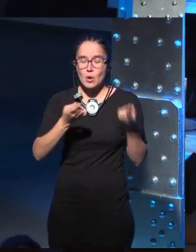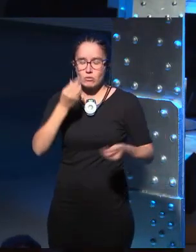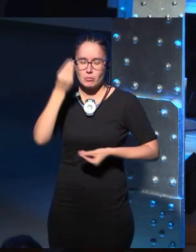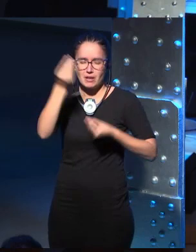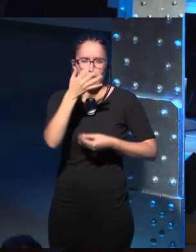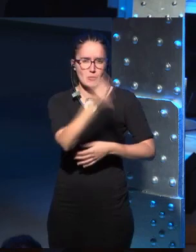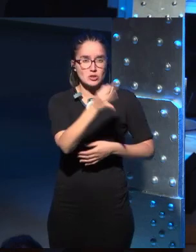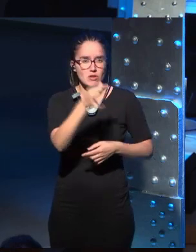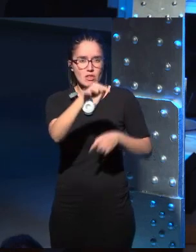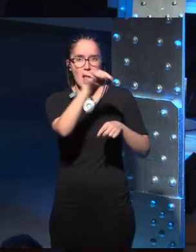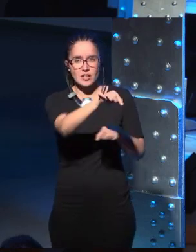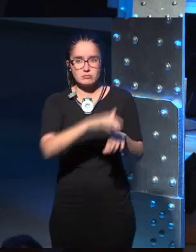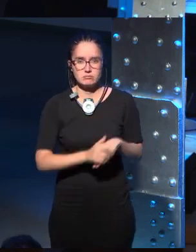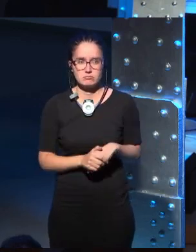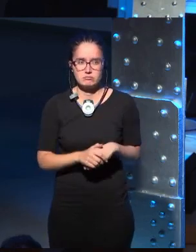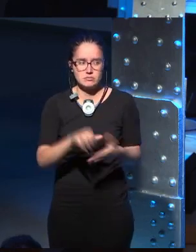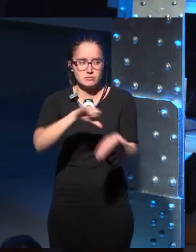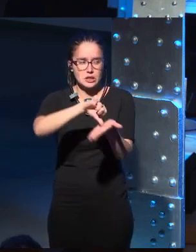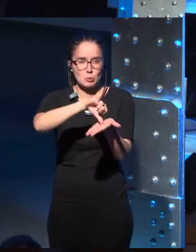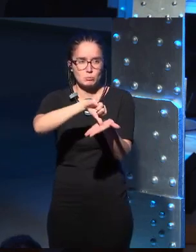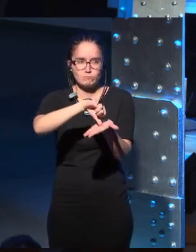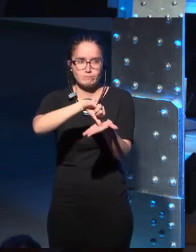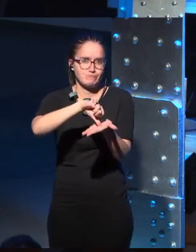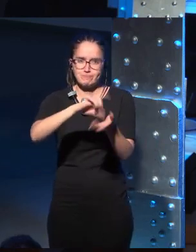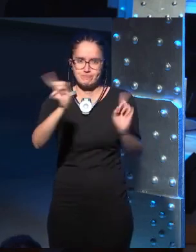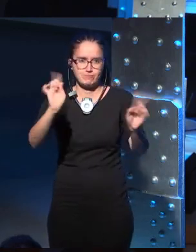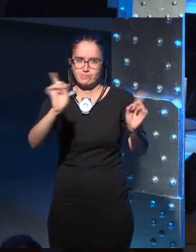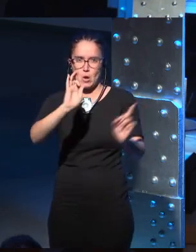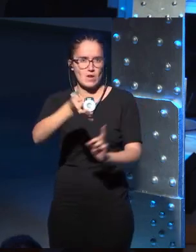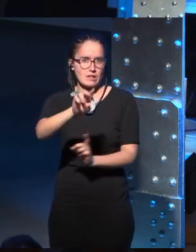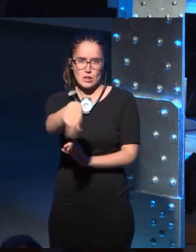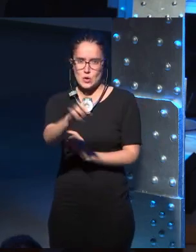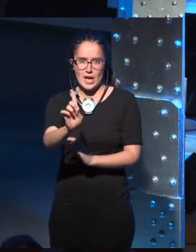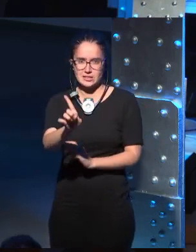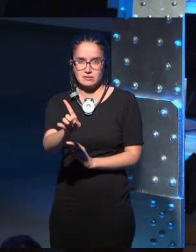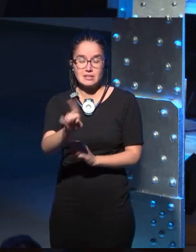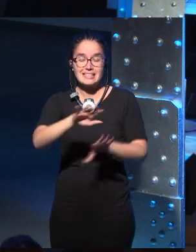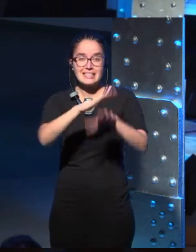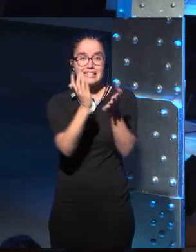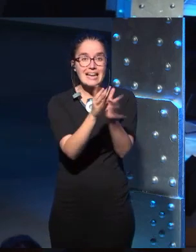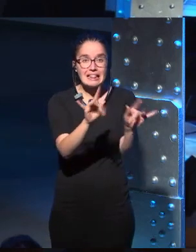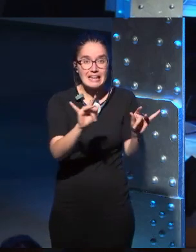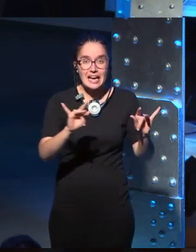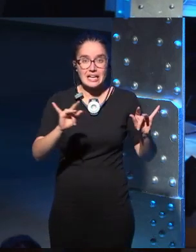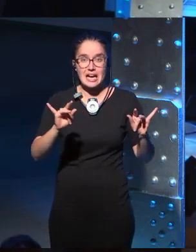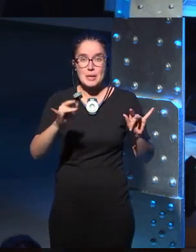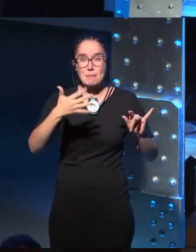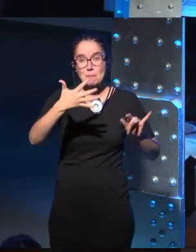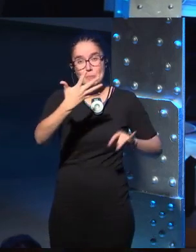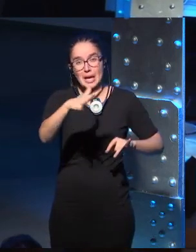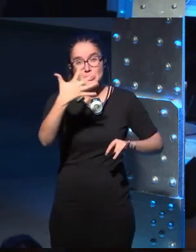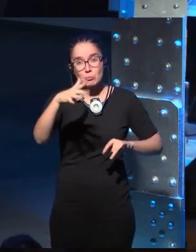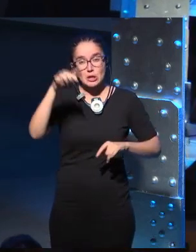the Earth is here. Well, it's not. The Earth is somewhere around